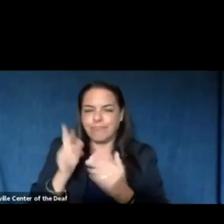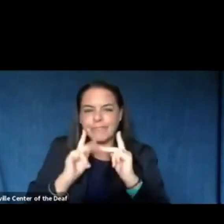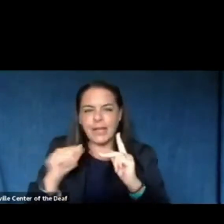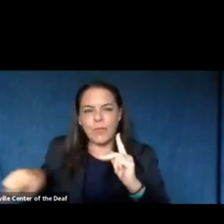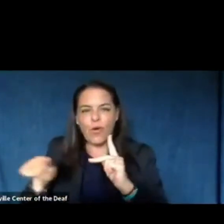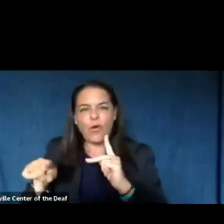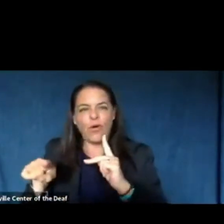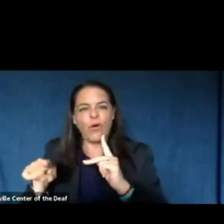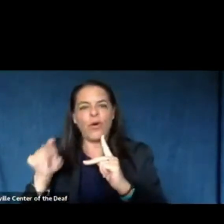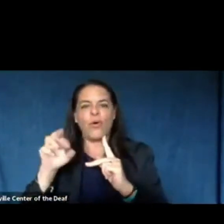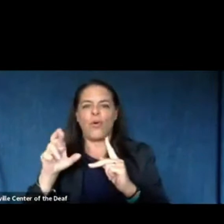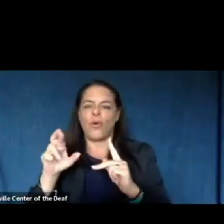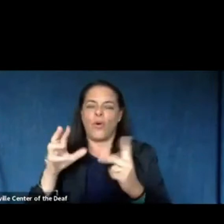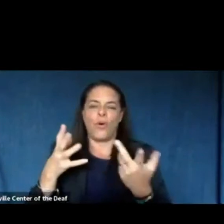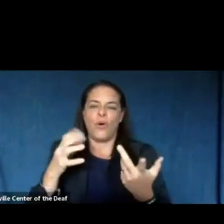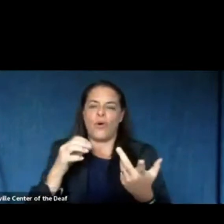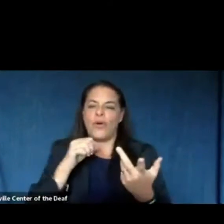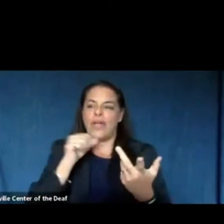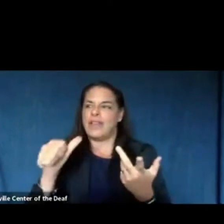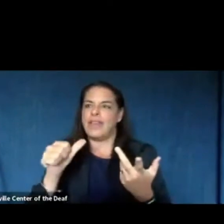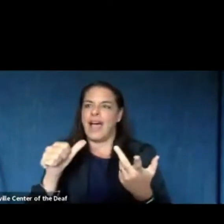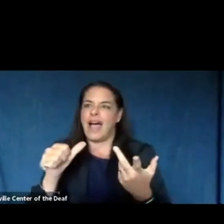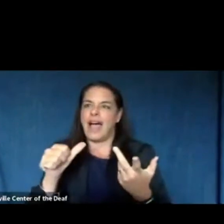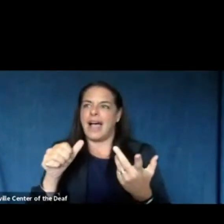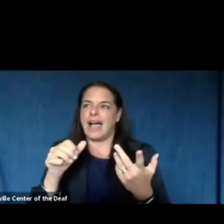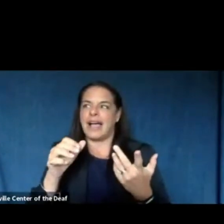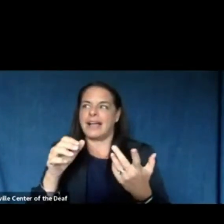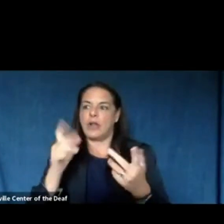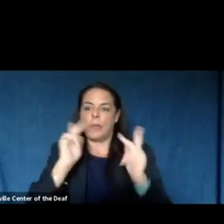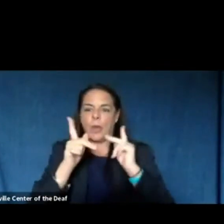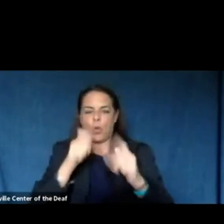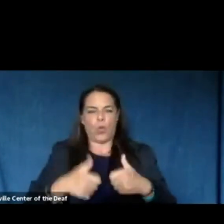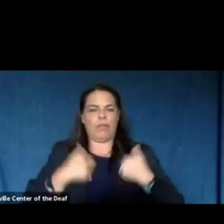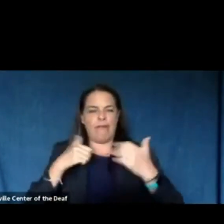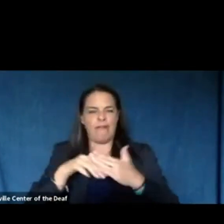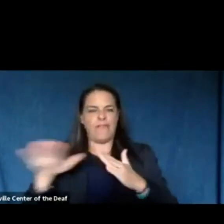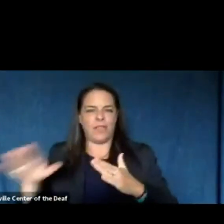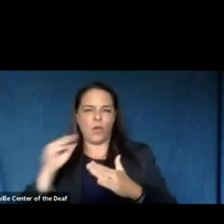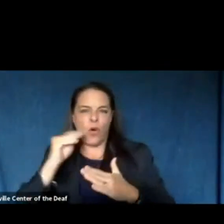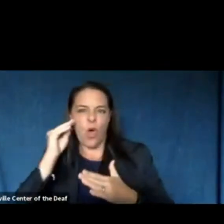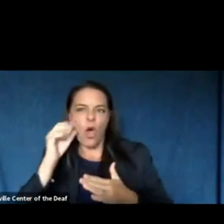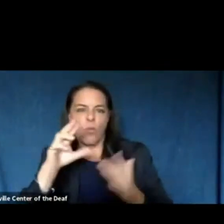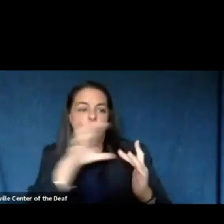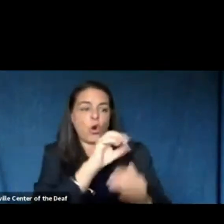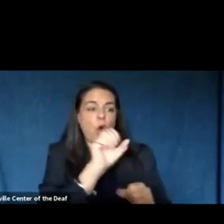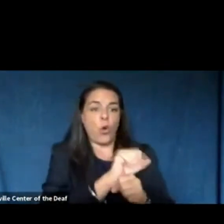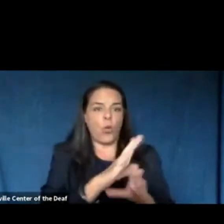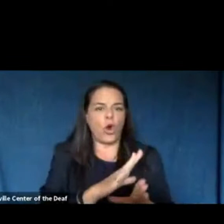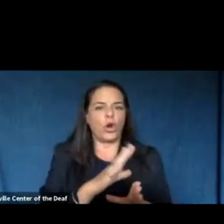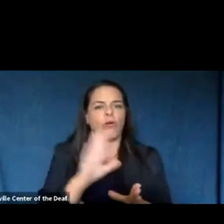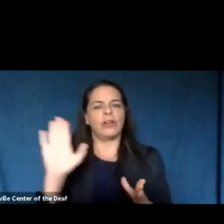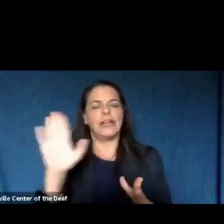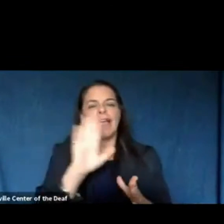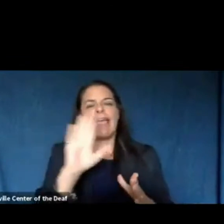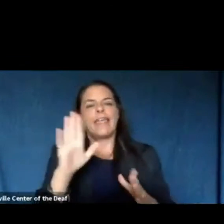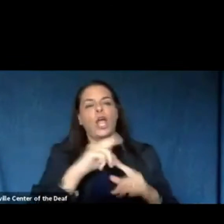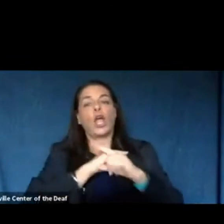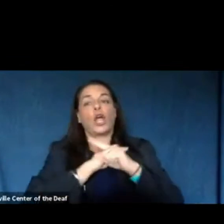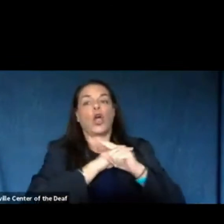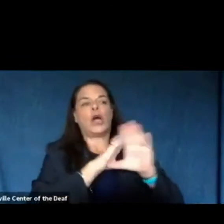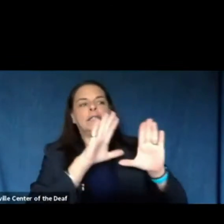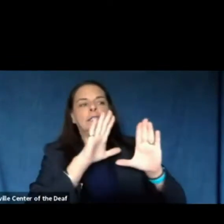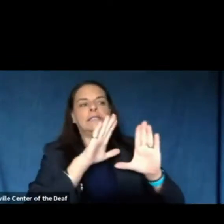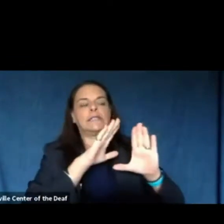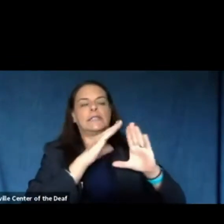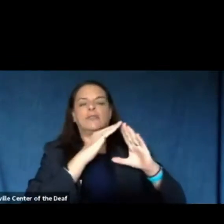they're non-household family contacts or their coworkers. It's that letting the guard down of those people that we're